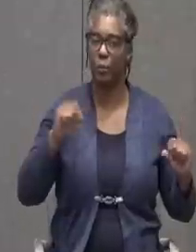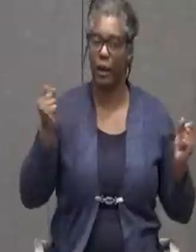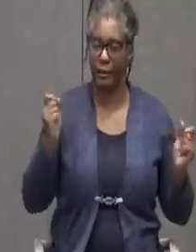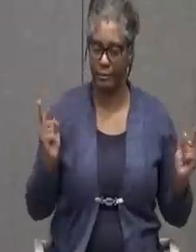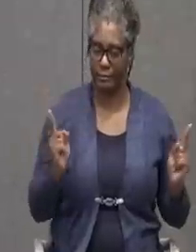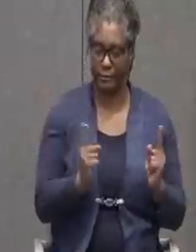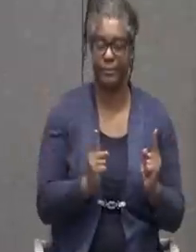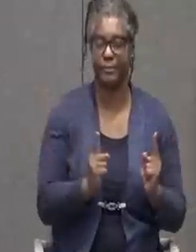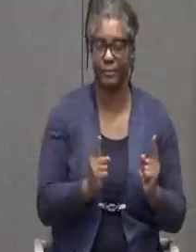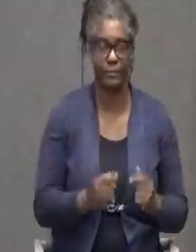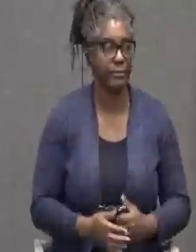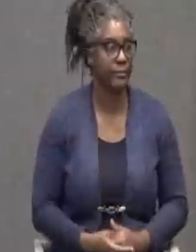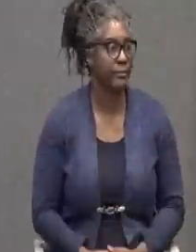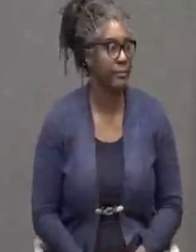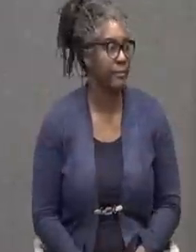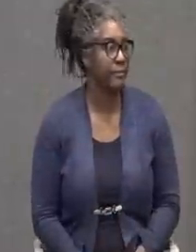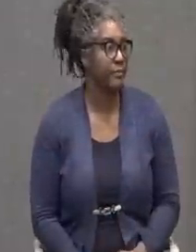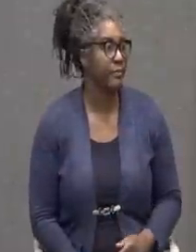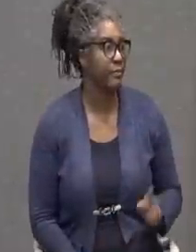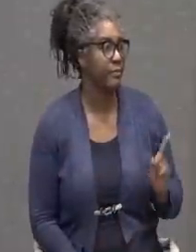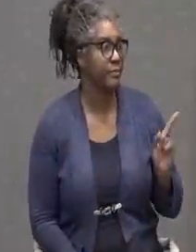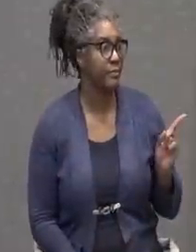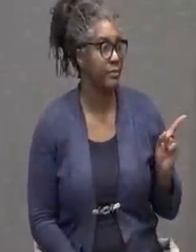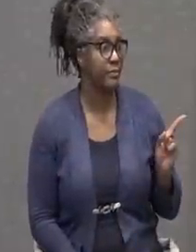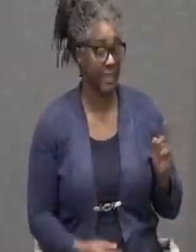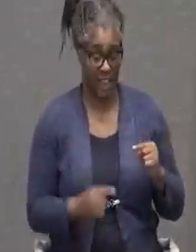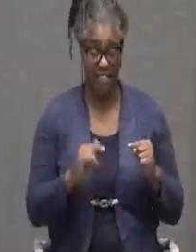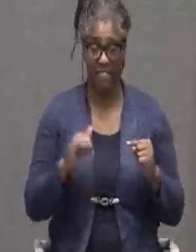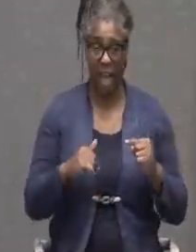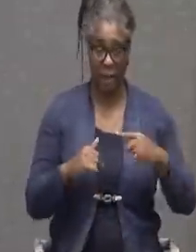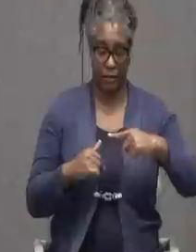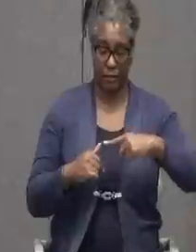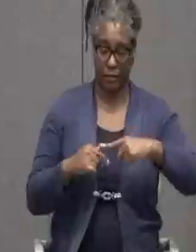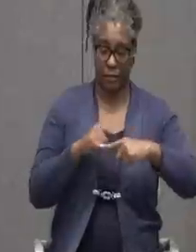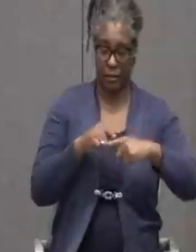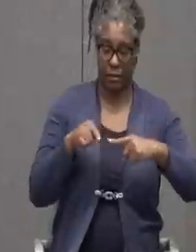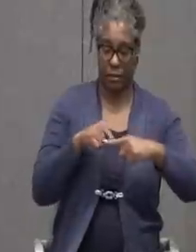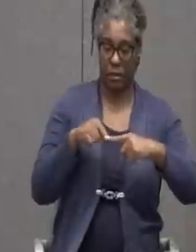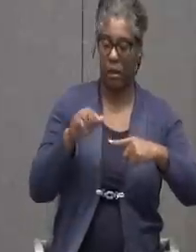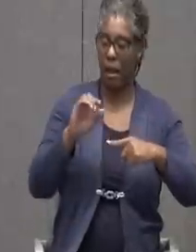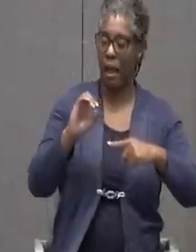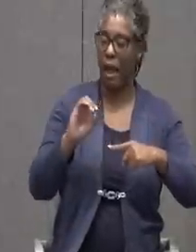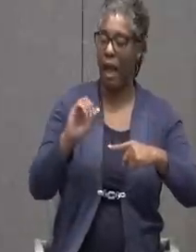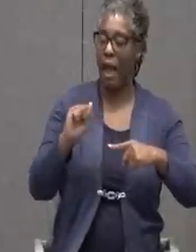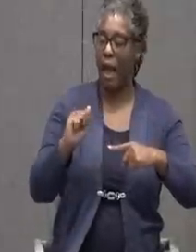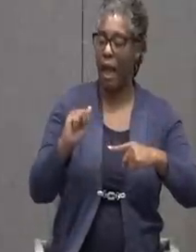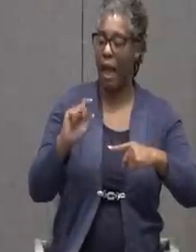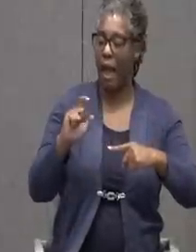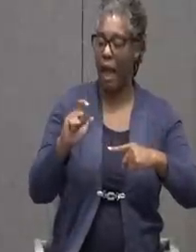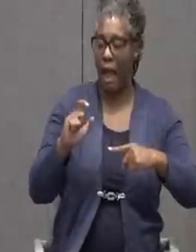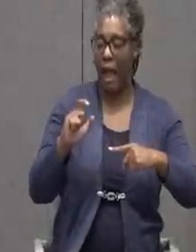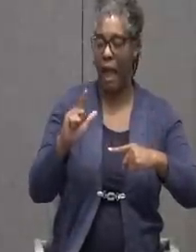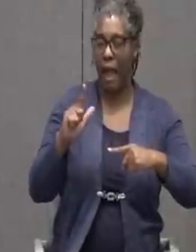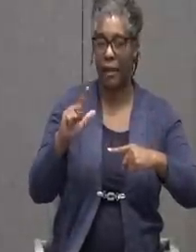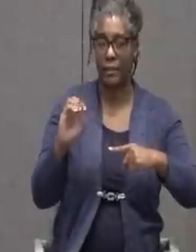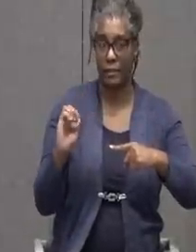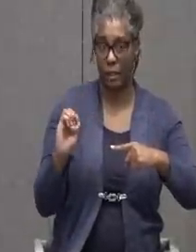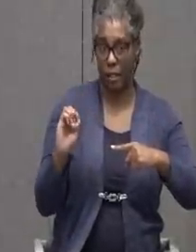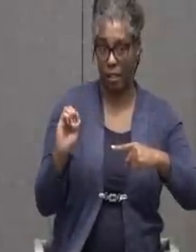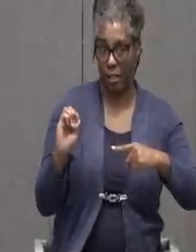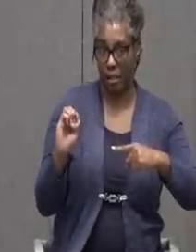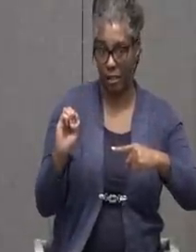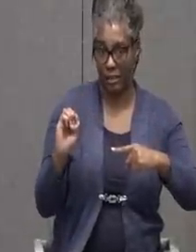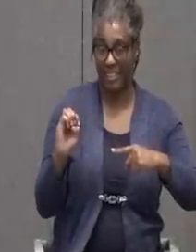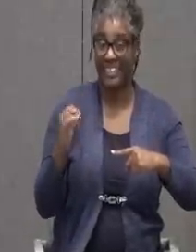All right, so now I have an axle for my wheel to spin on. And now I just need to make a stand.